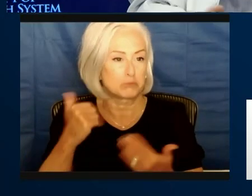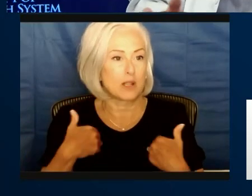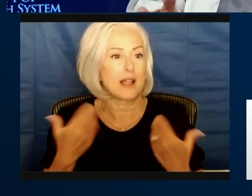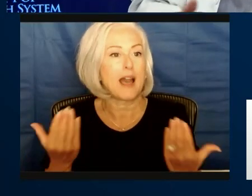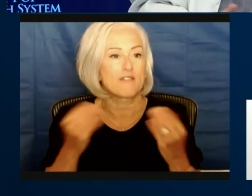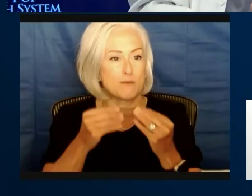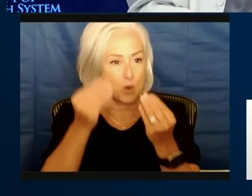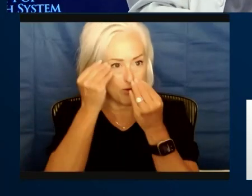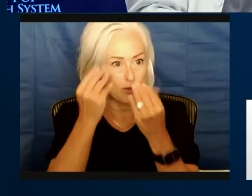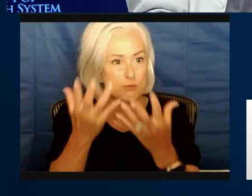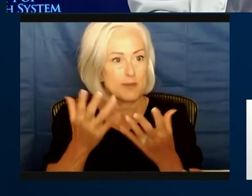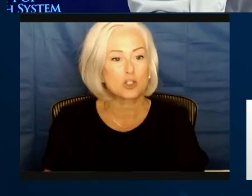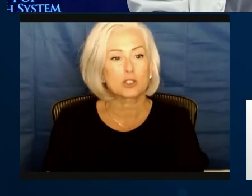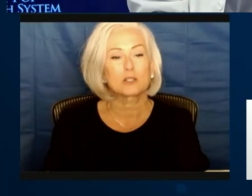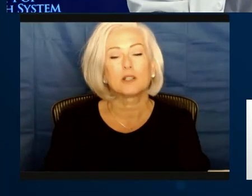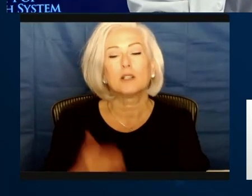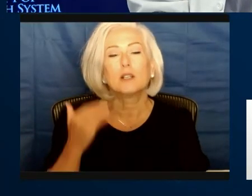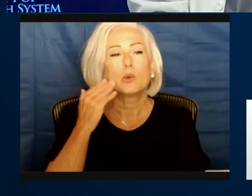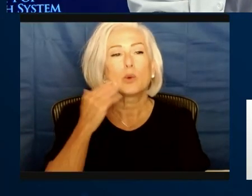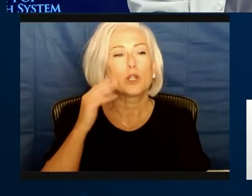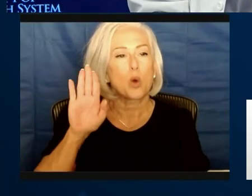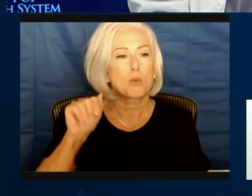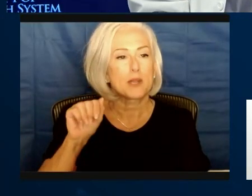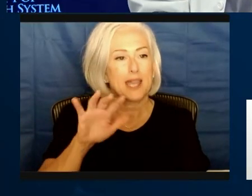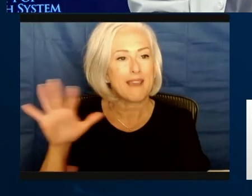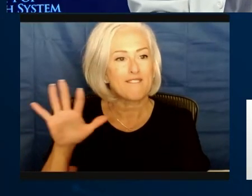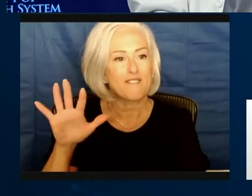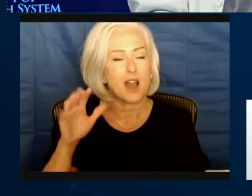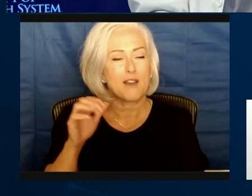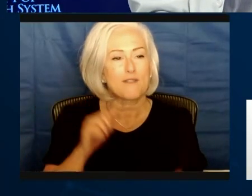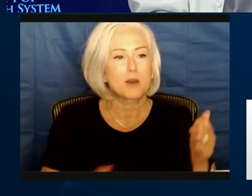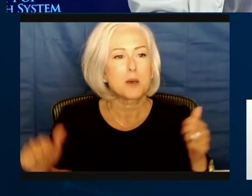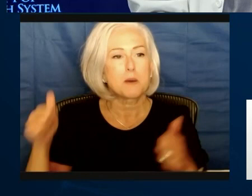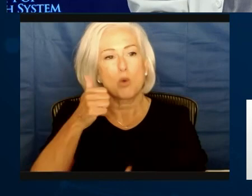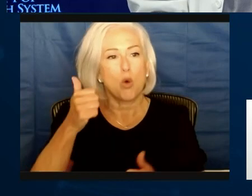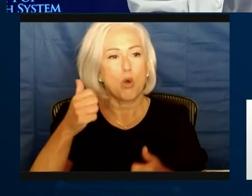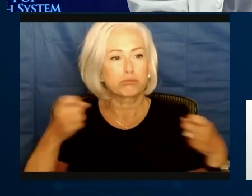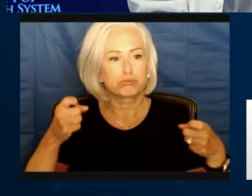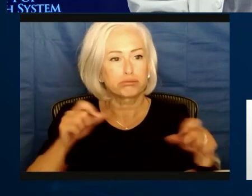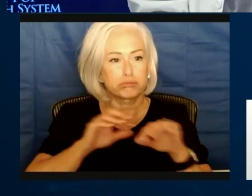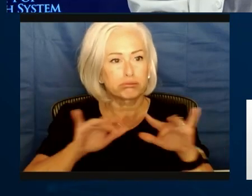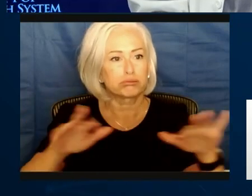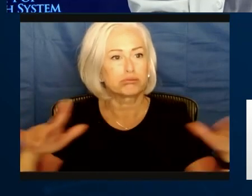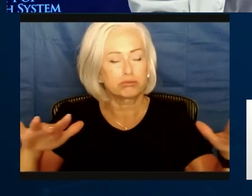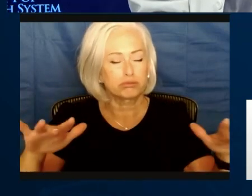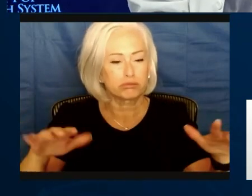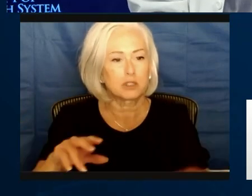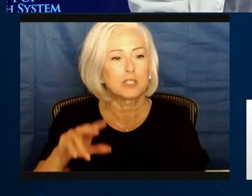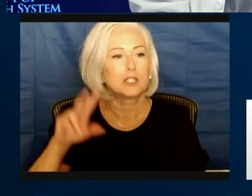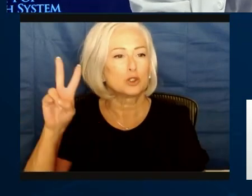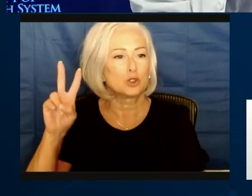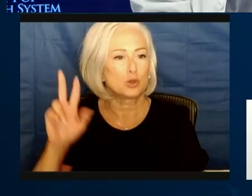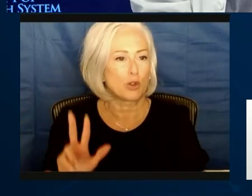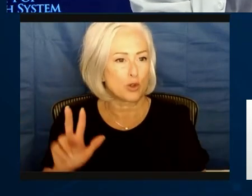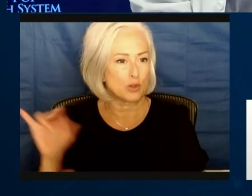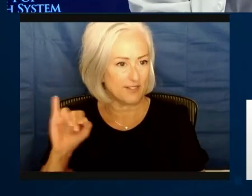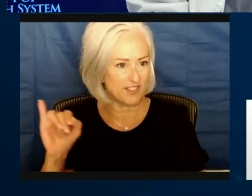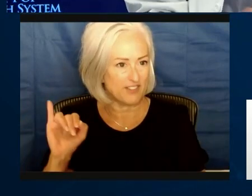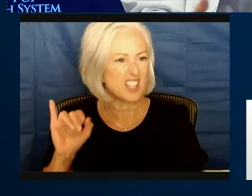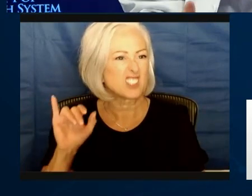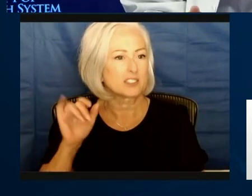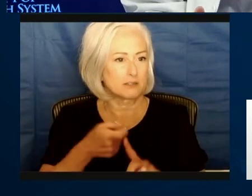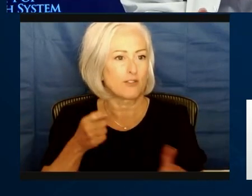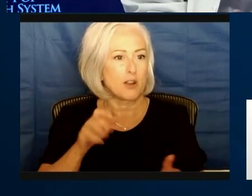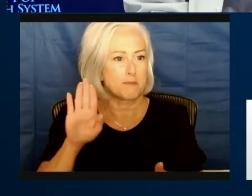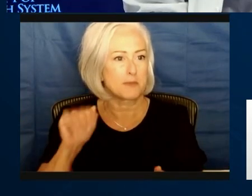is now dominating the country. It's probably over 2/3 of infections now. Are we more concerned about that one? Because it feels like to